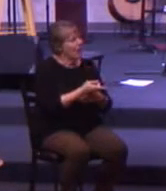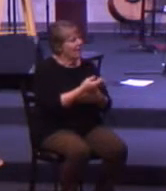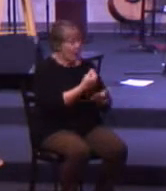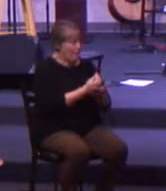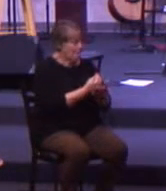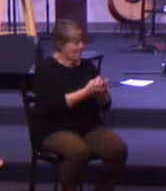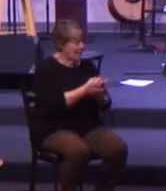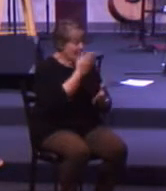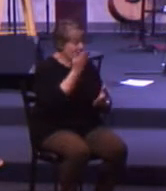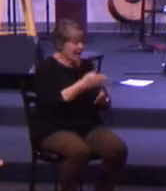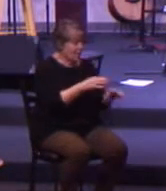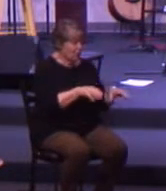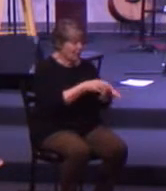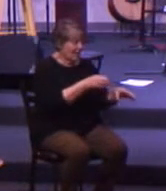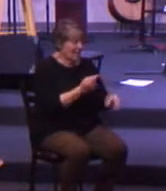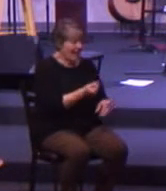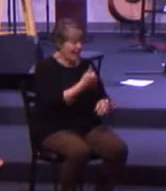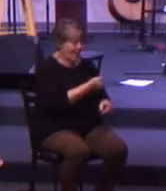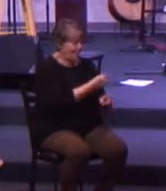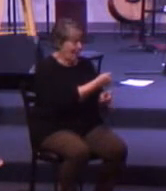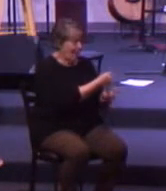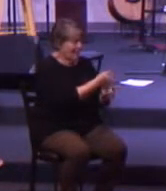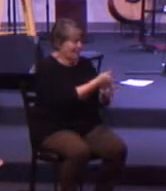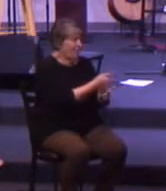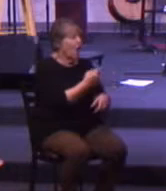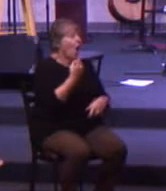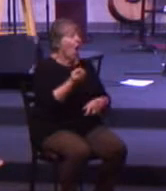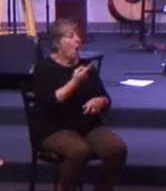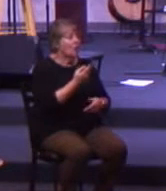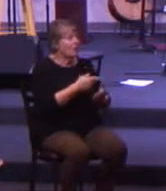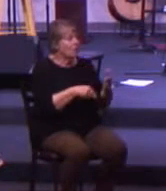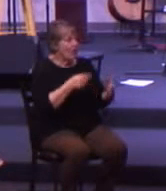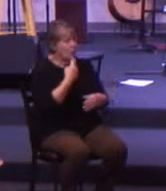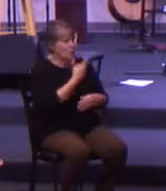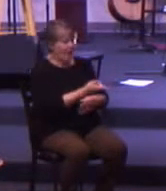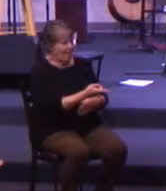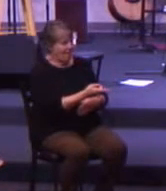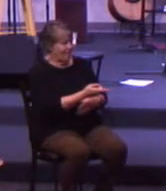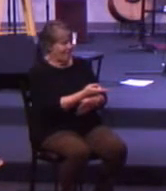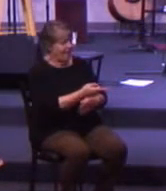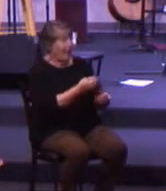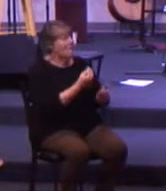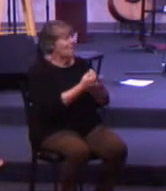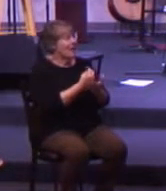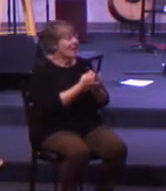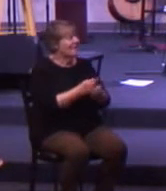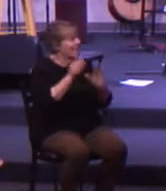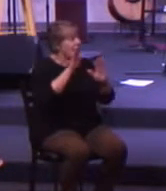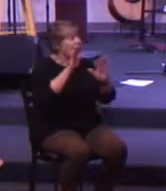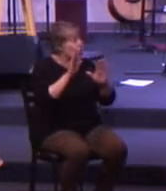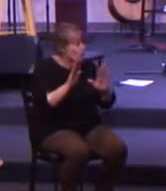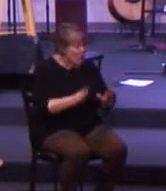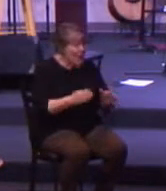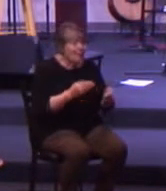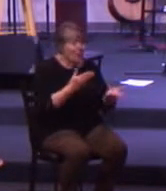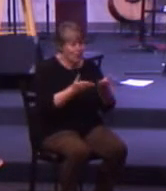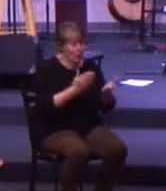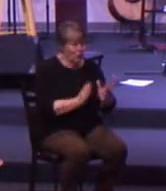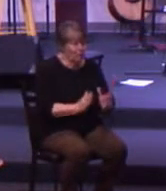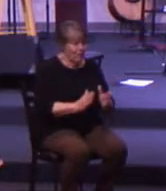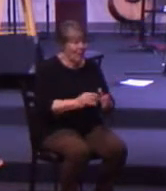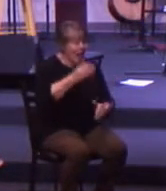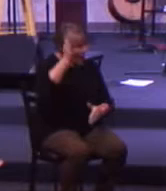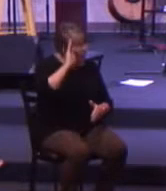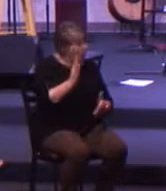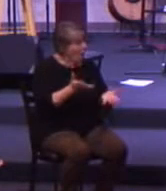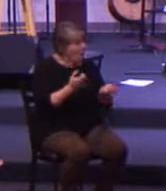accord. It will only do exactly what you tell it to do. Money's an incredible servant, and God actually wants us to be blessed with money, to